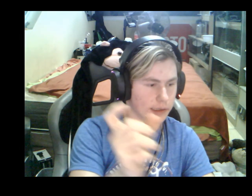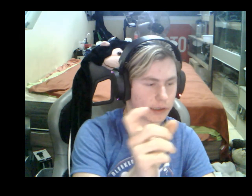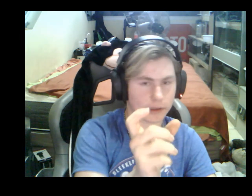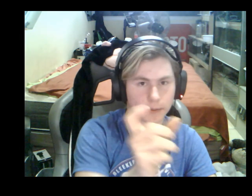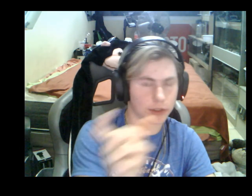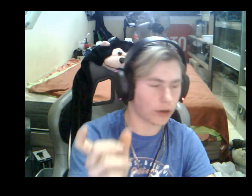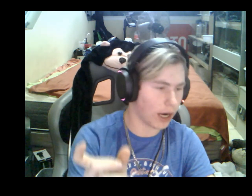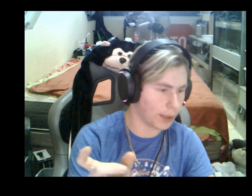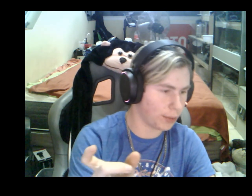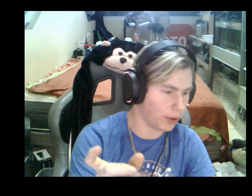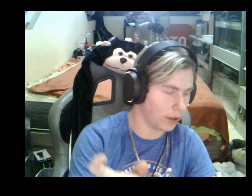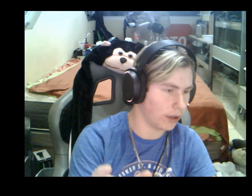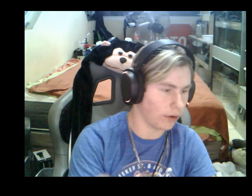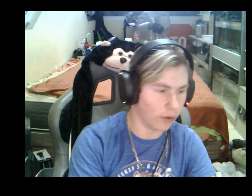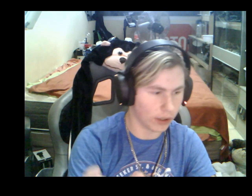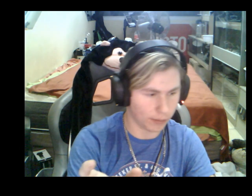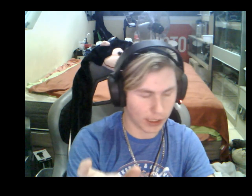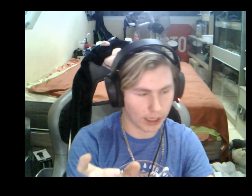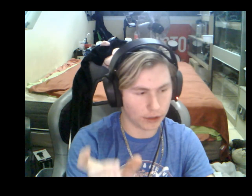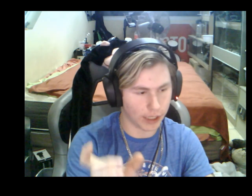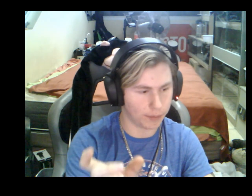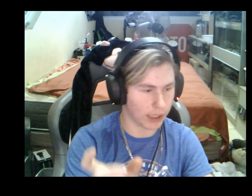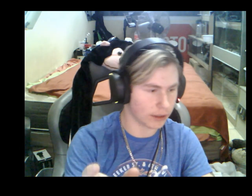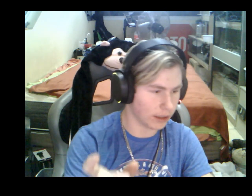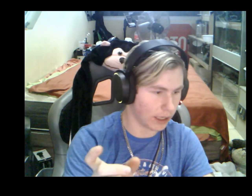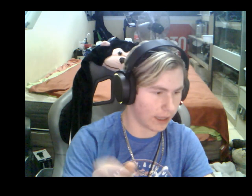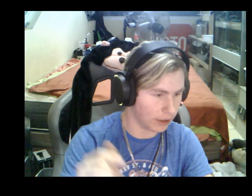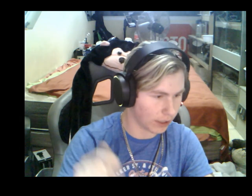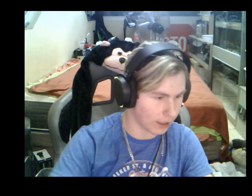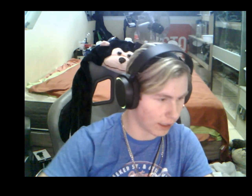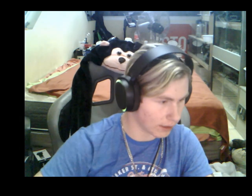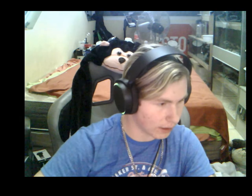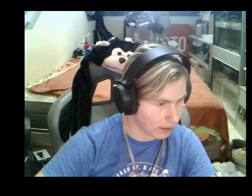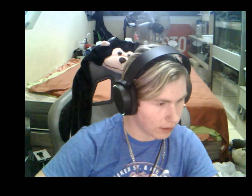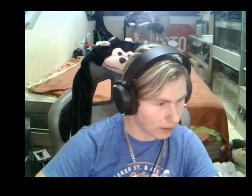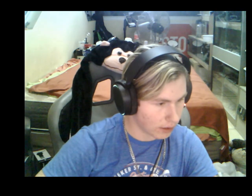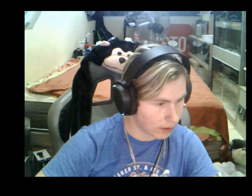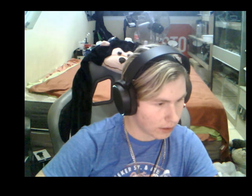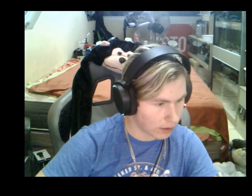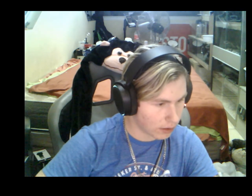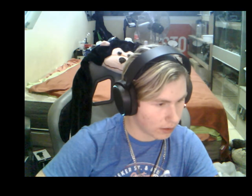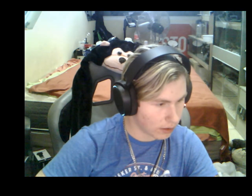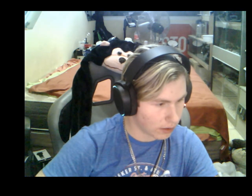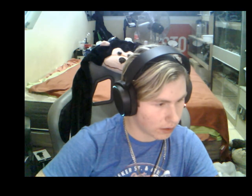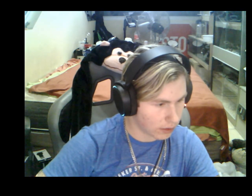that says subscribe, or it'll be like a red button, and then you click that.